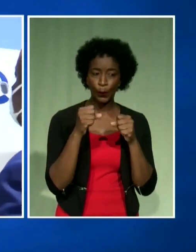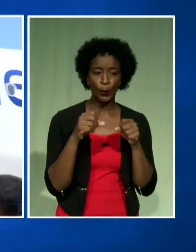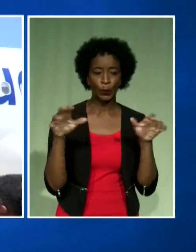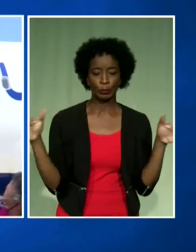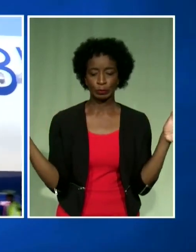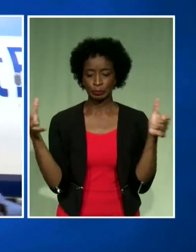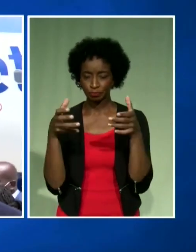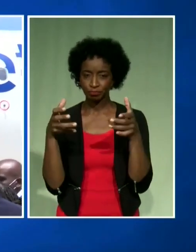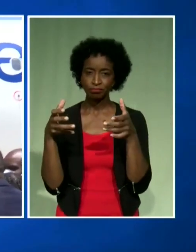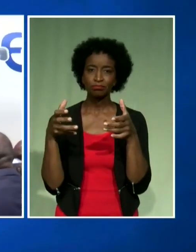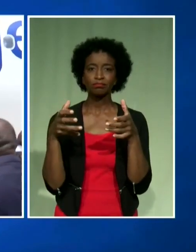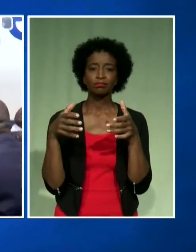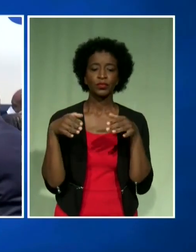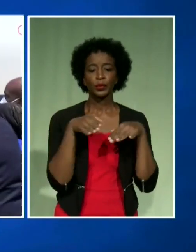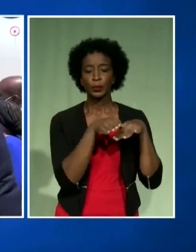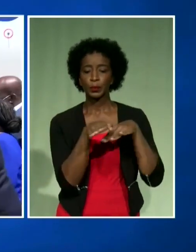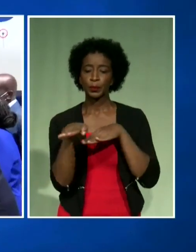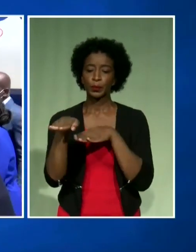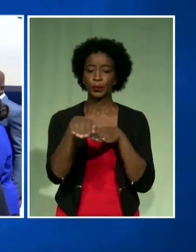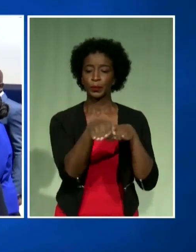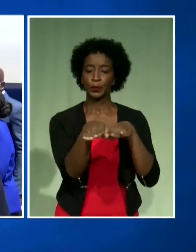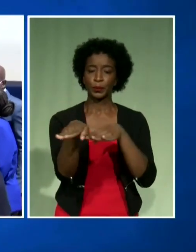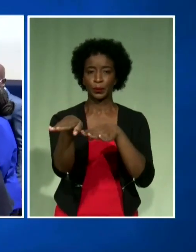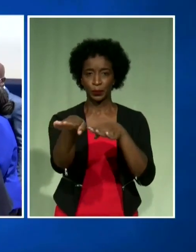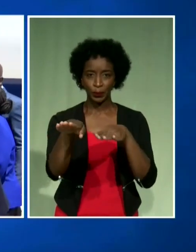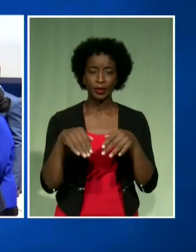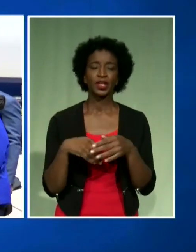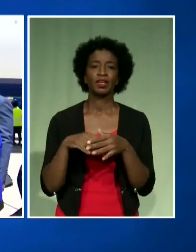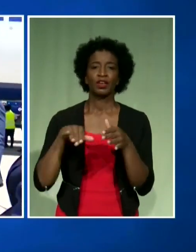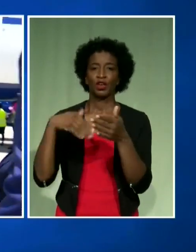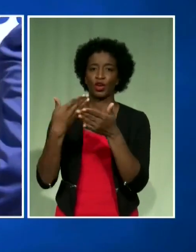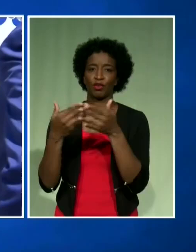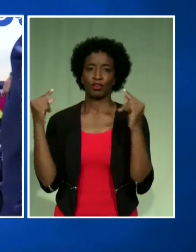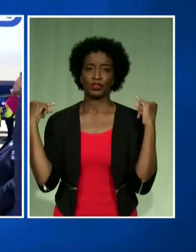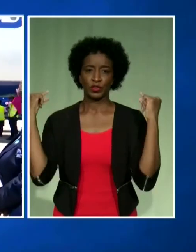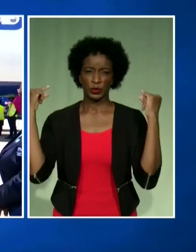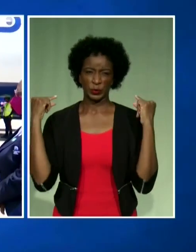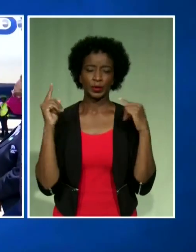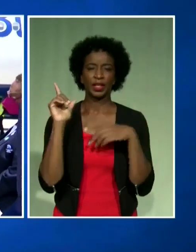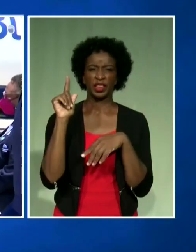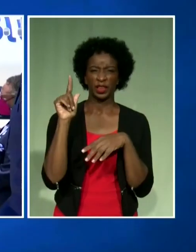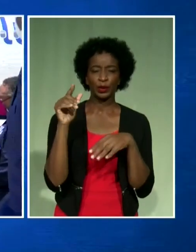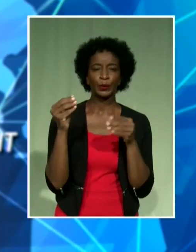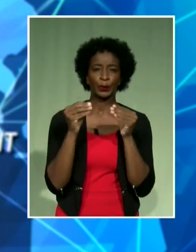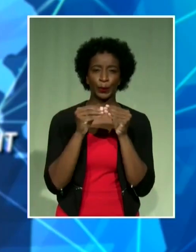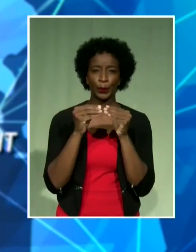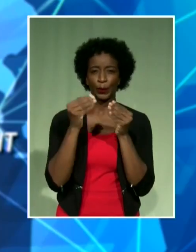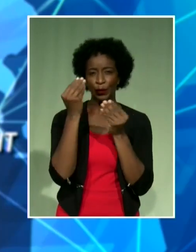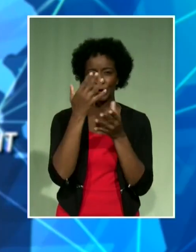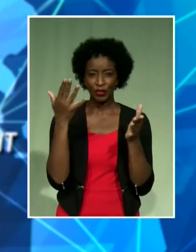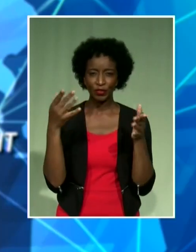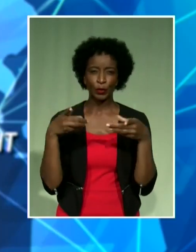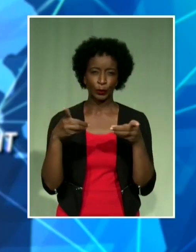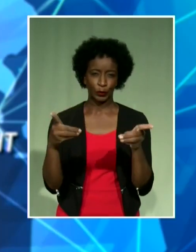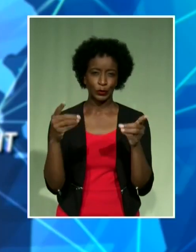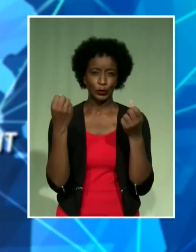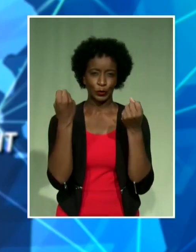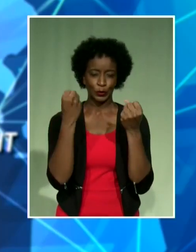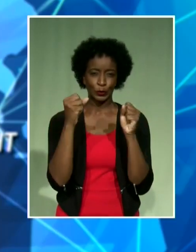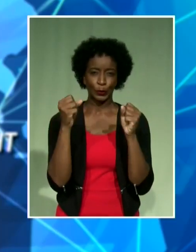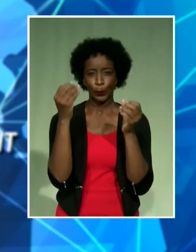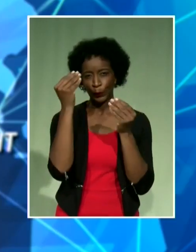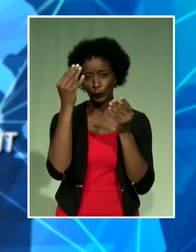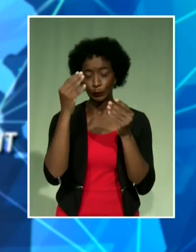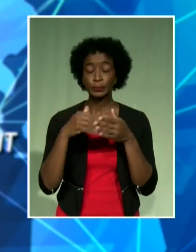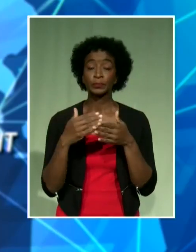climaxed at the Garfield Sobers Gymnasium. And of course, more details coming up on Sports Night. Well, coming up, the